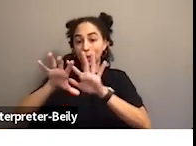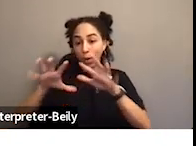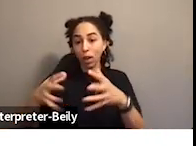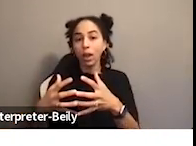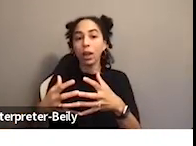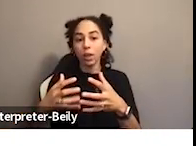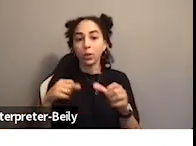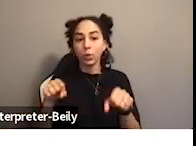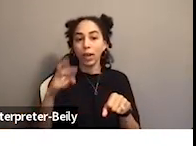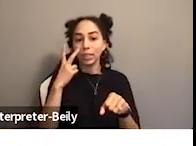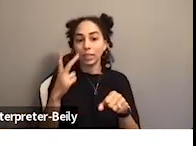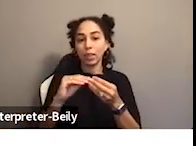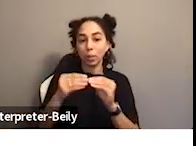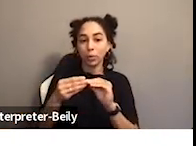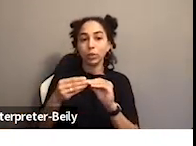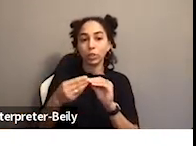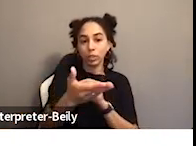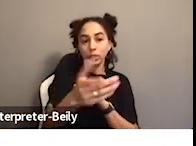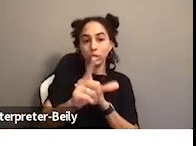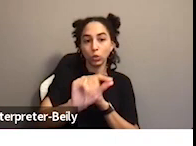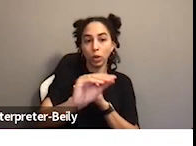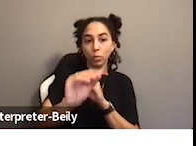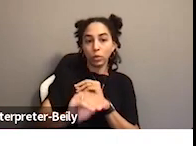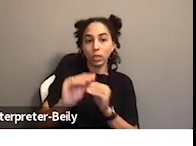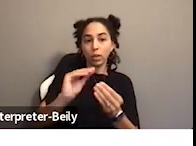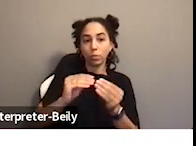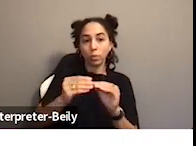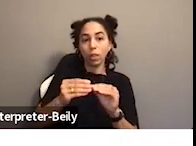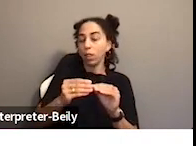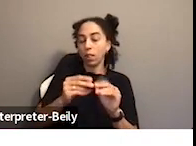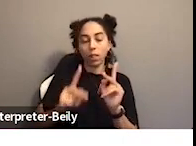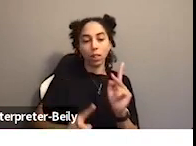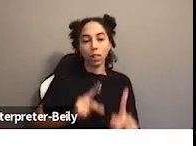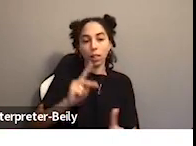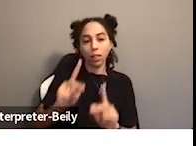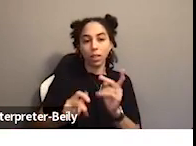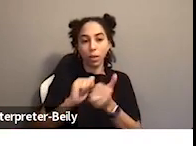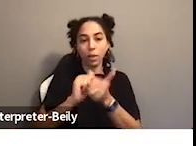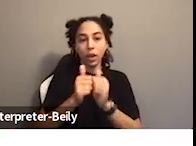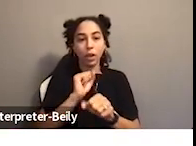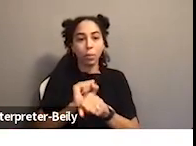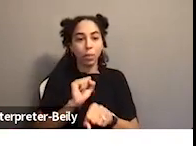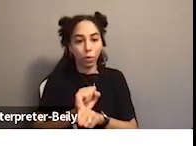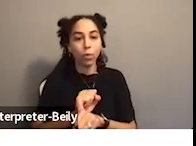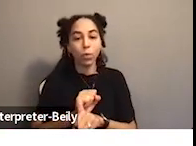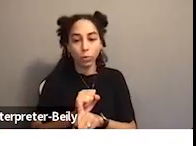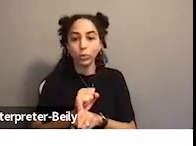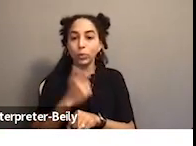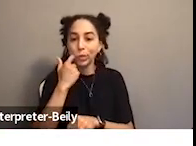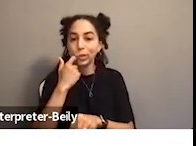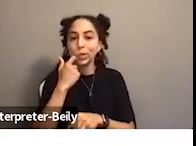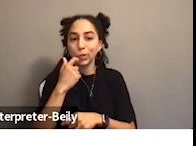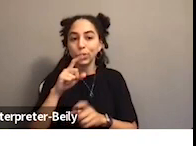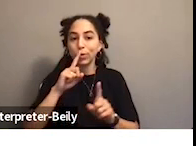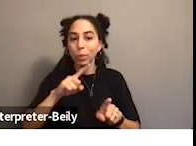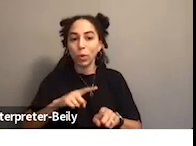can see the numbers. And 20% of people are competitively employed in the last reporting year, 2021.